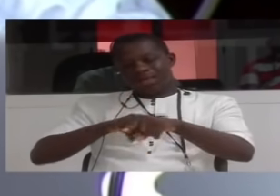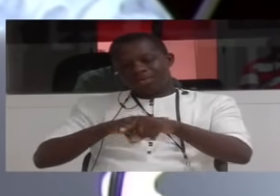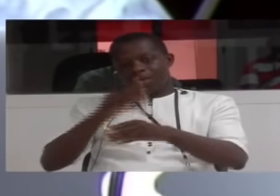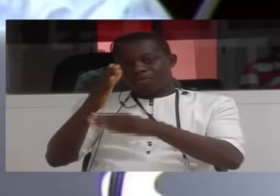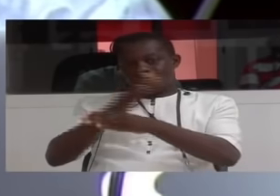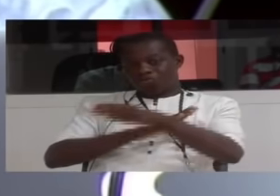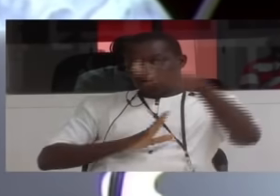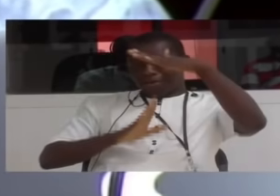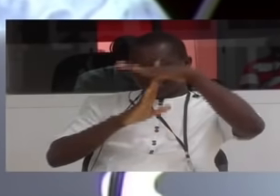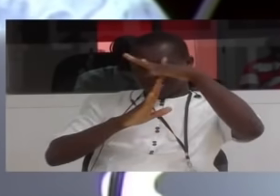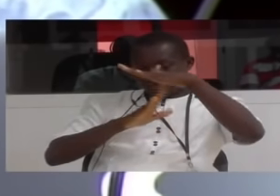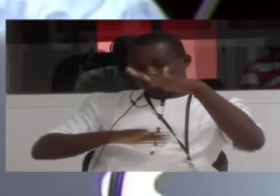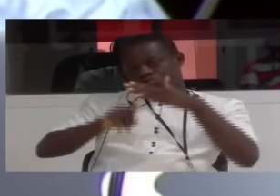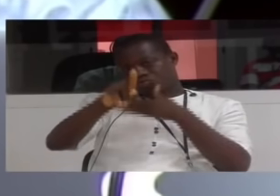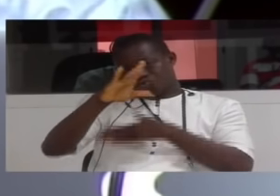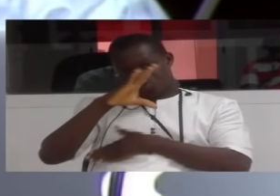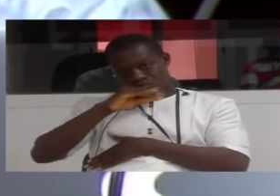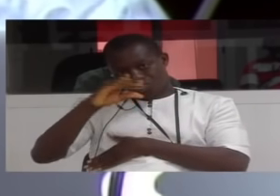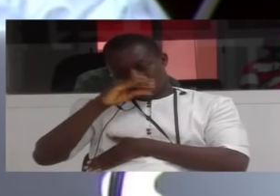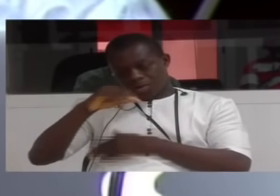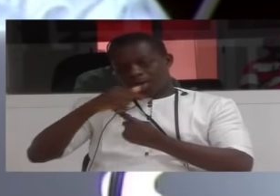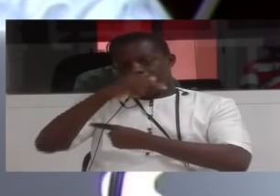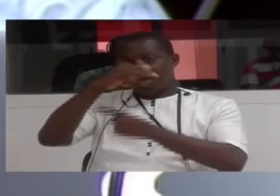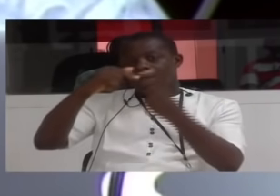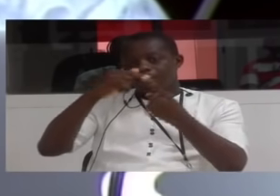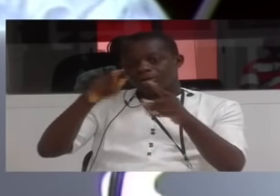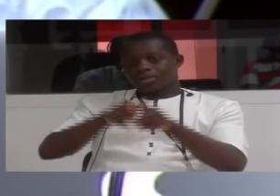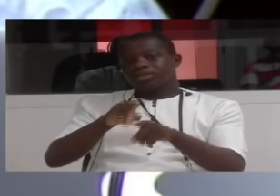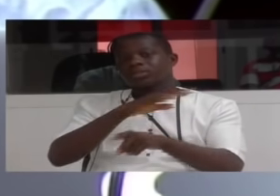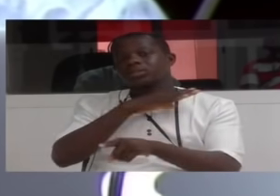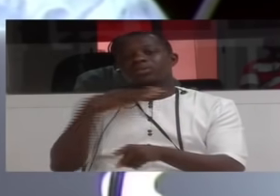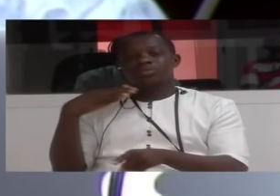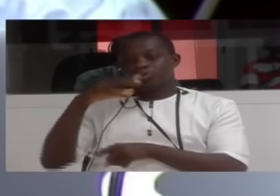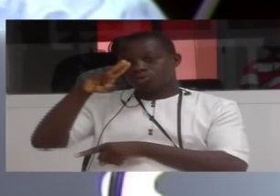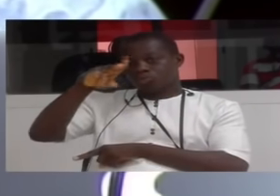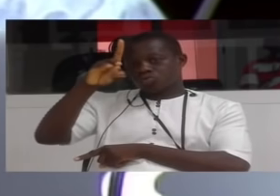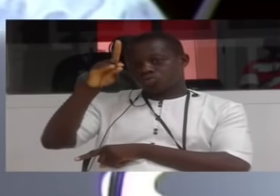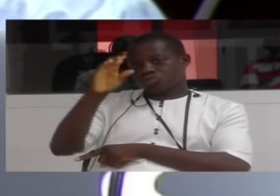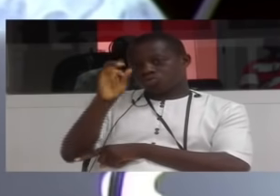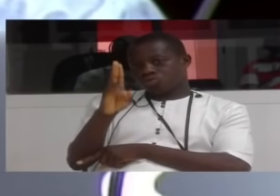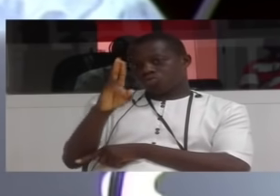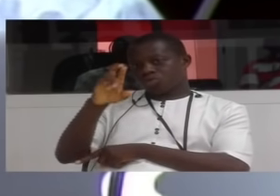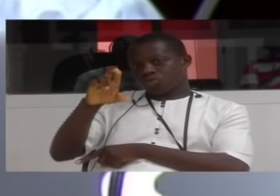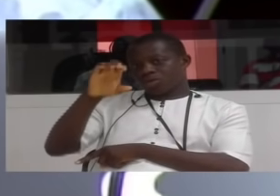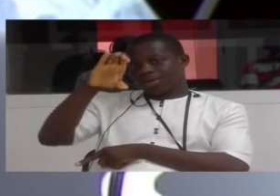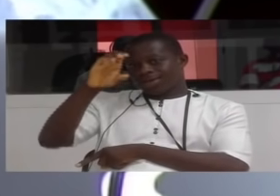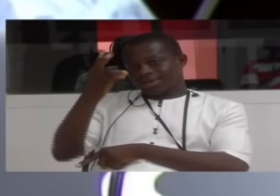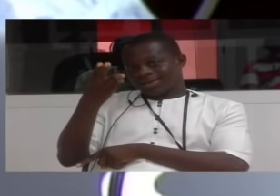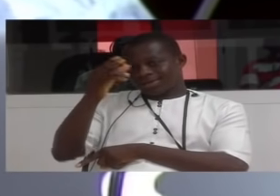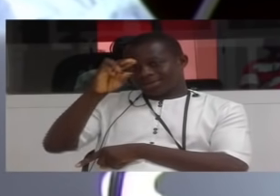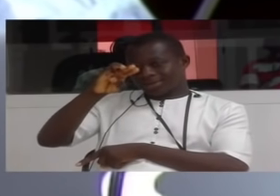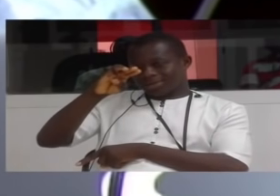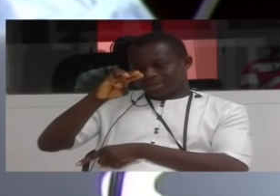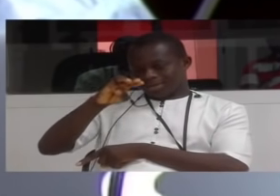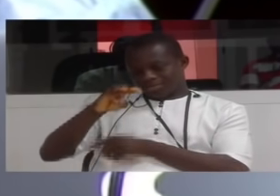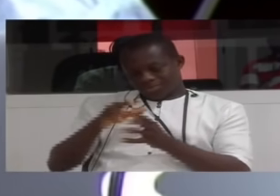before the break we were talking about the execution of Ndour Cham. Ako janningata break la